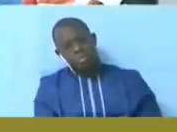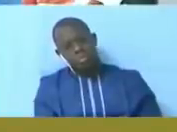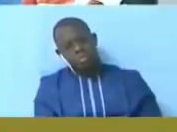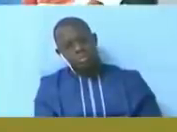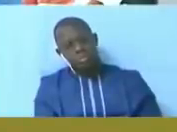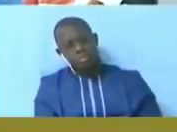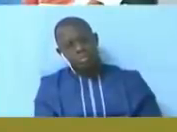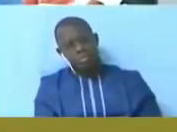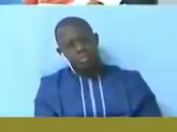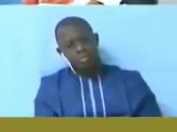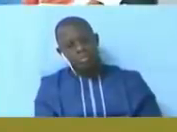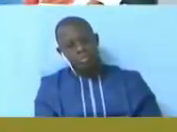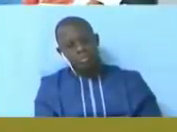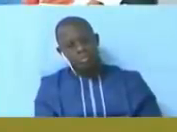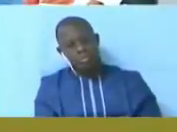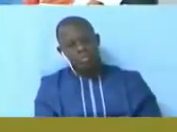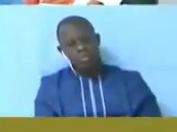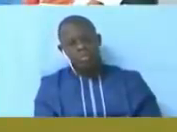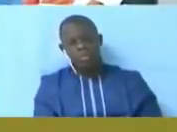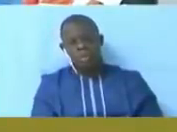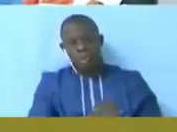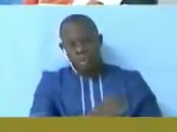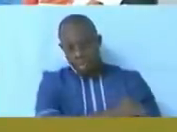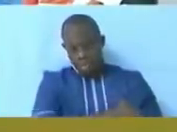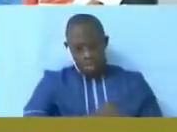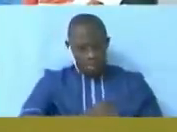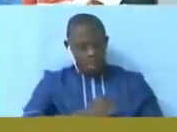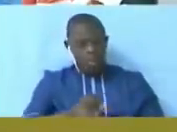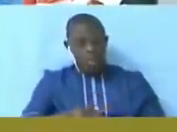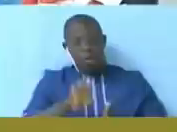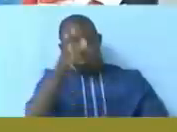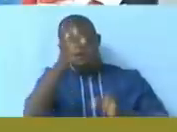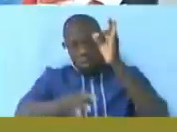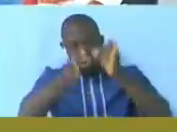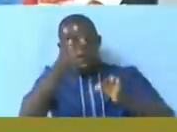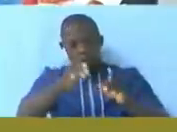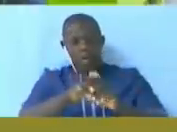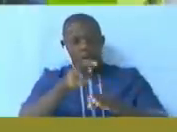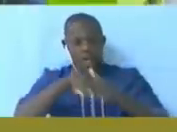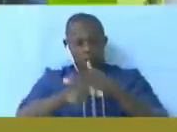criminal trials in the Gambia are usually done in public, is that correct?